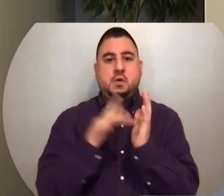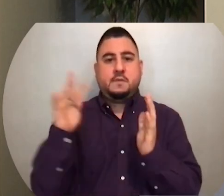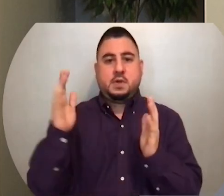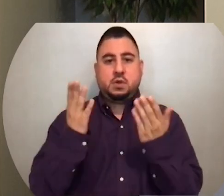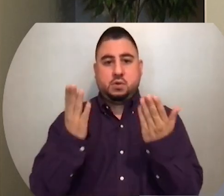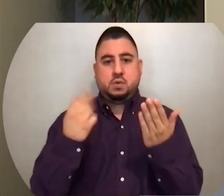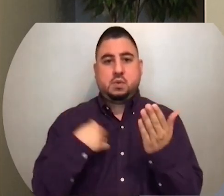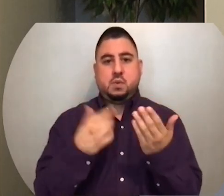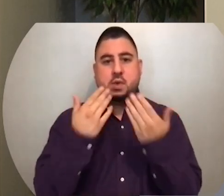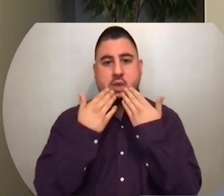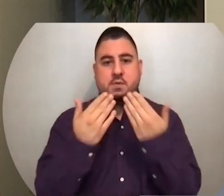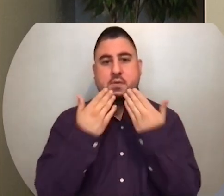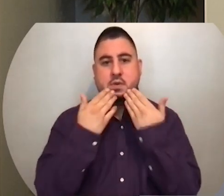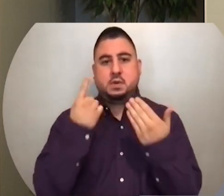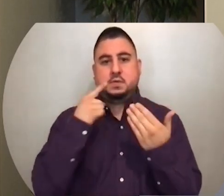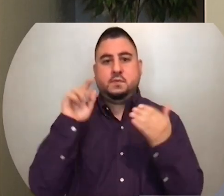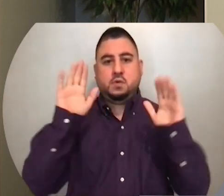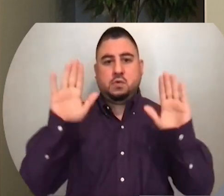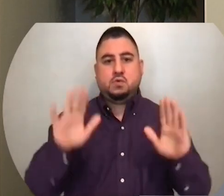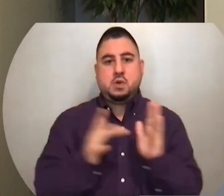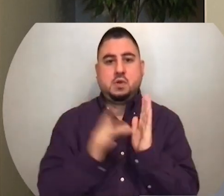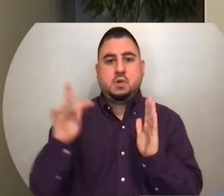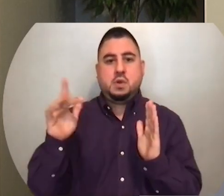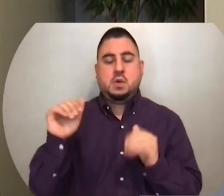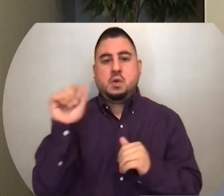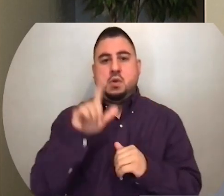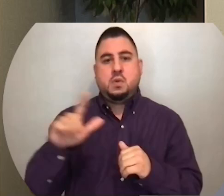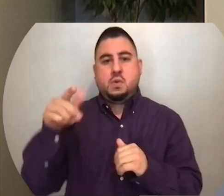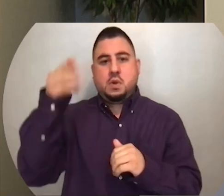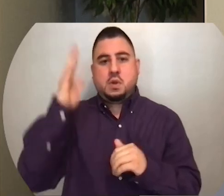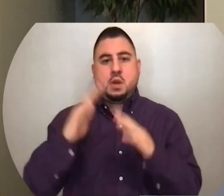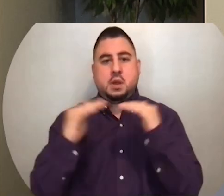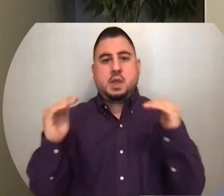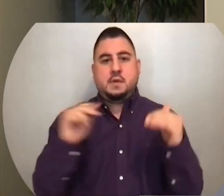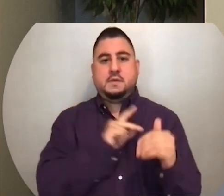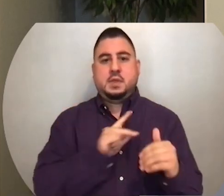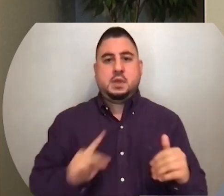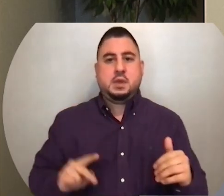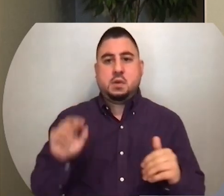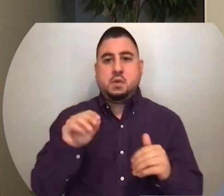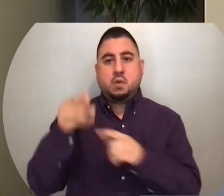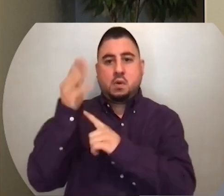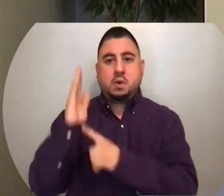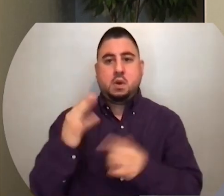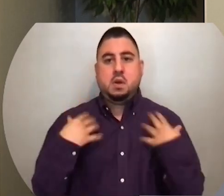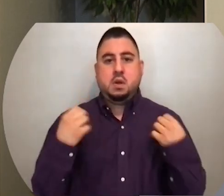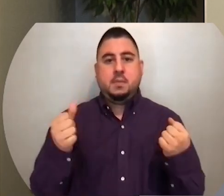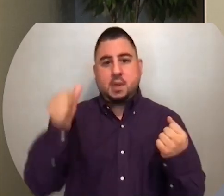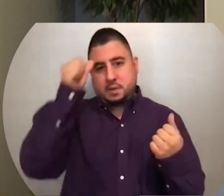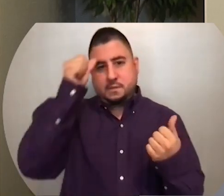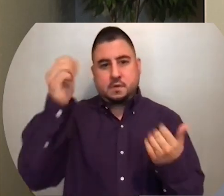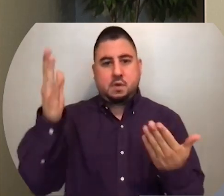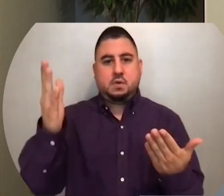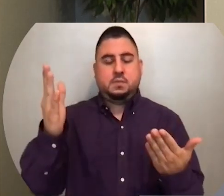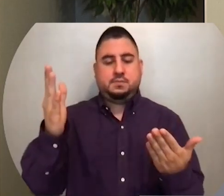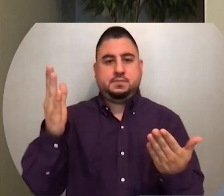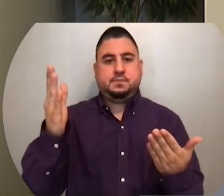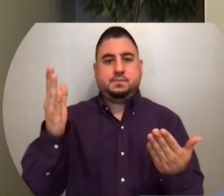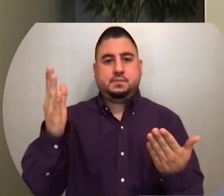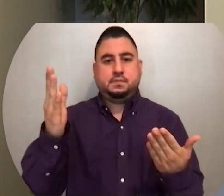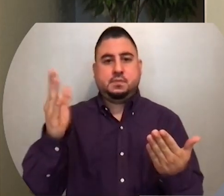we glorify you, we give you thanks for your great glory. Lord God, Heavenly King, O God, Almighty